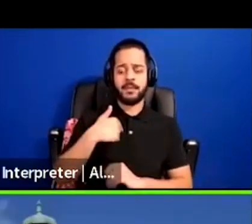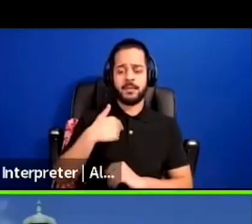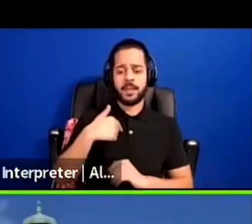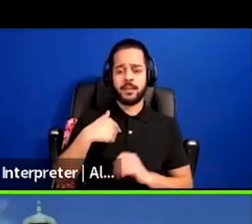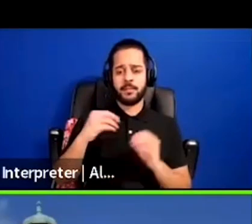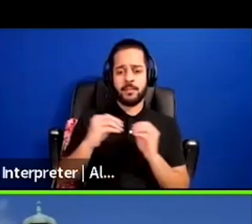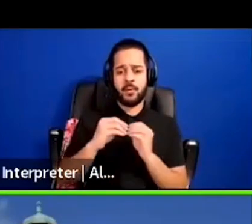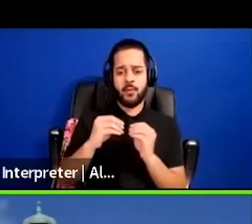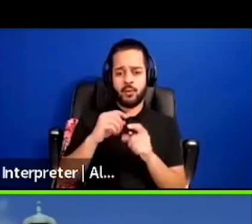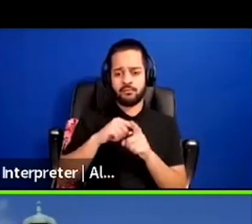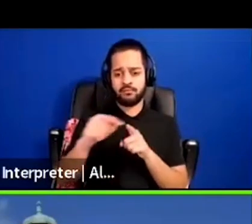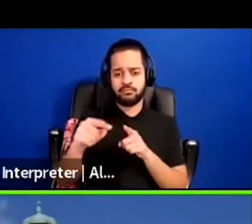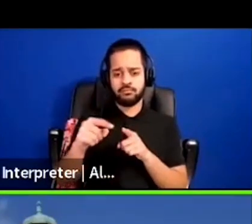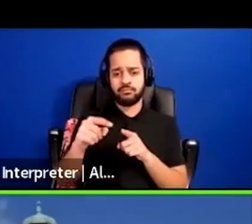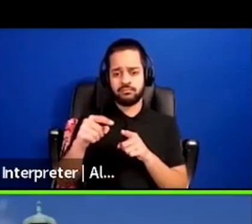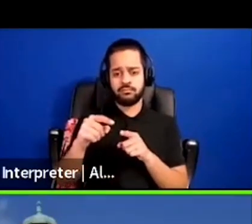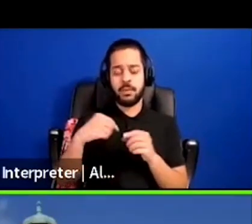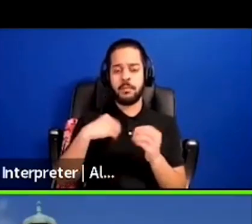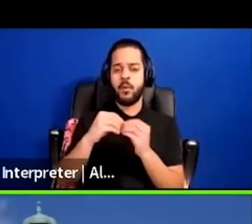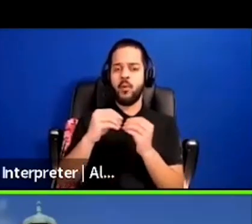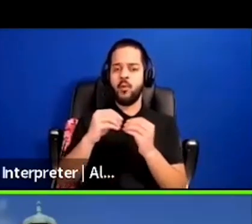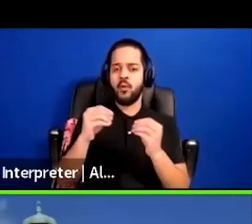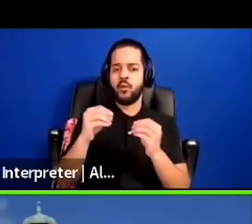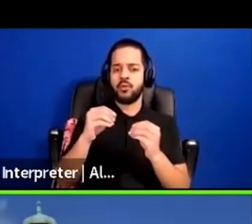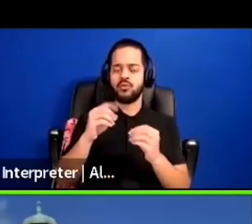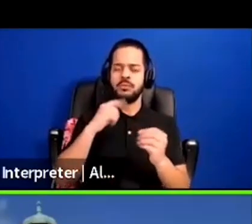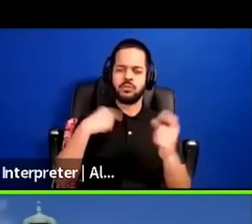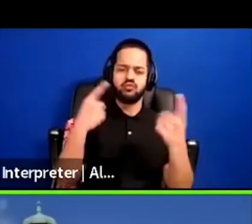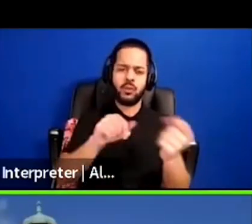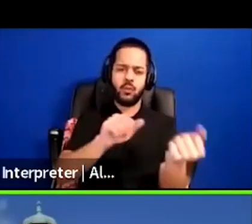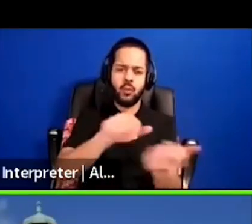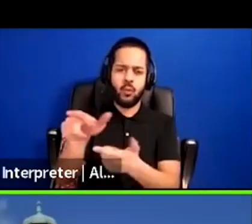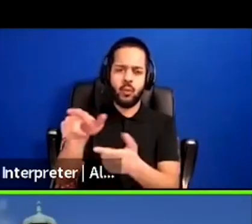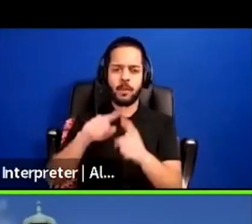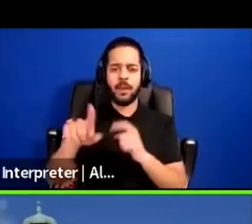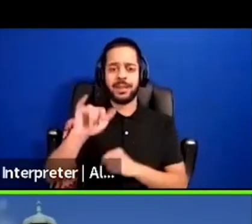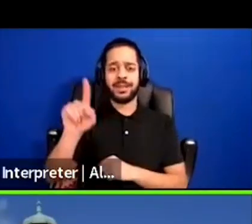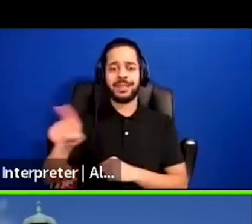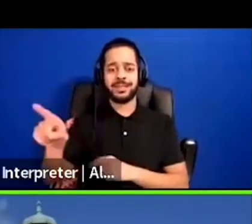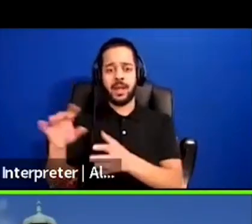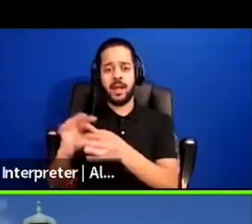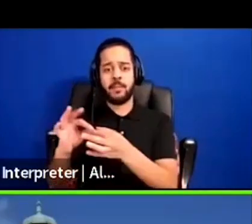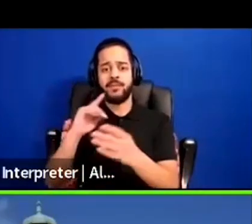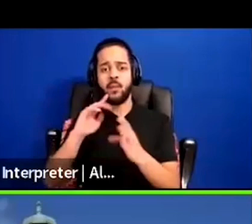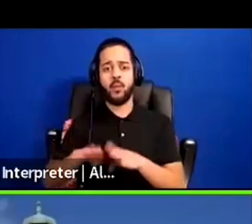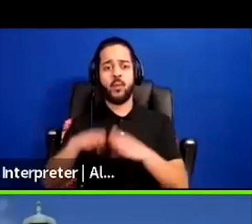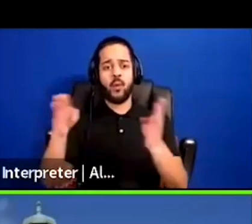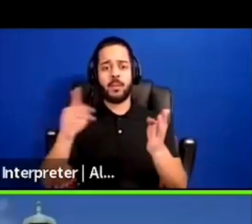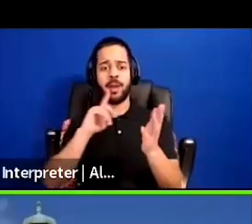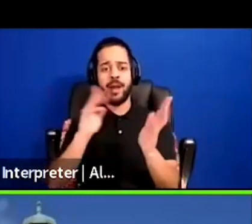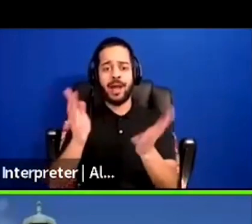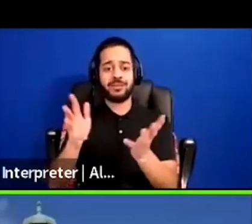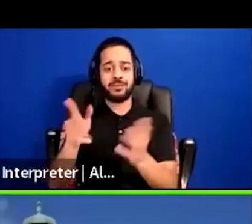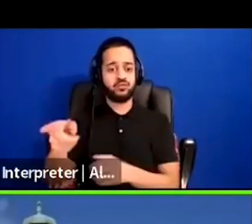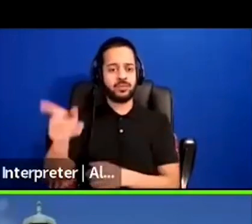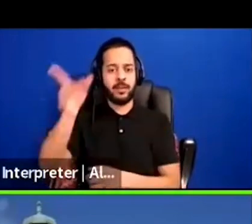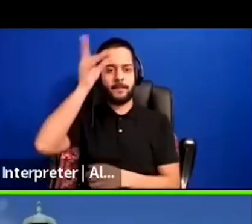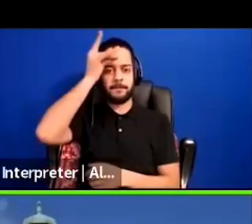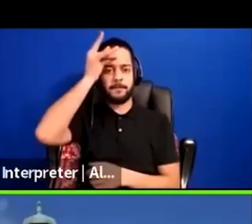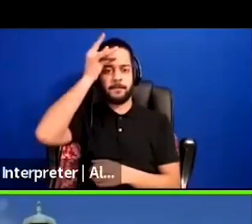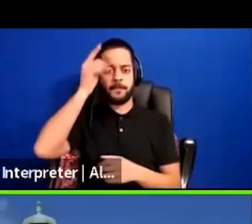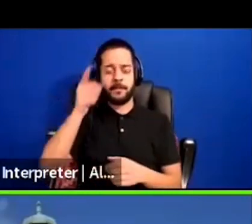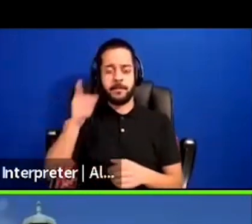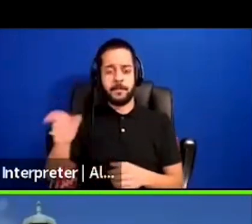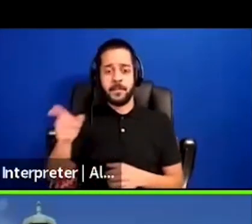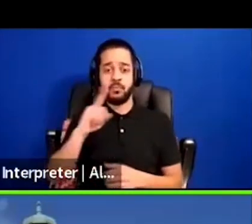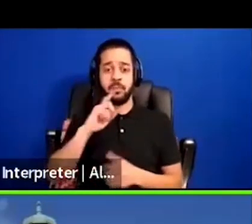particularly in agreement with all of you, but Liz's comment to open up the conversation just has stuck with me. I have to